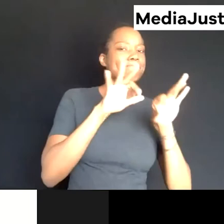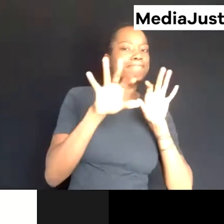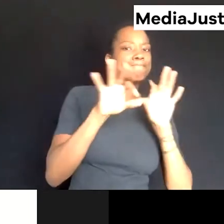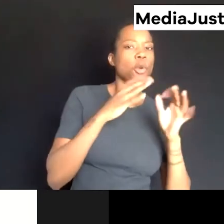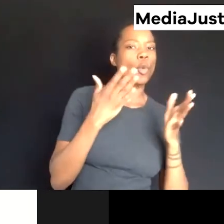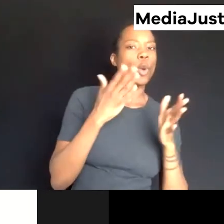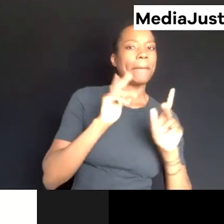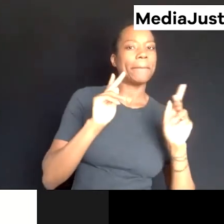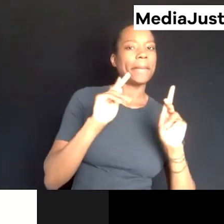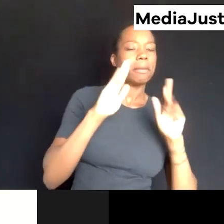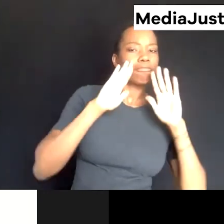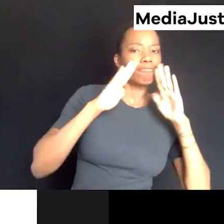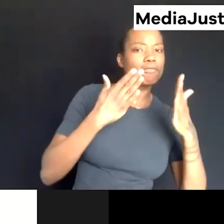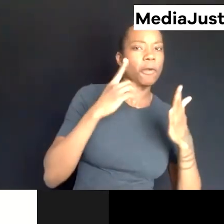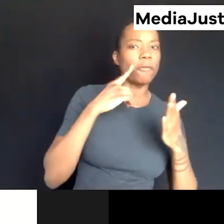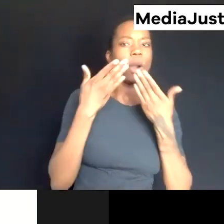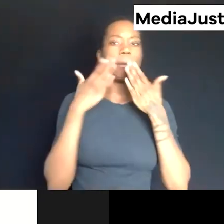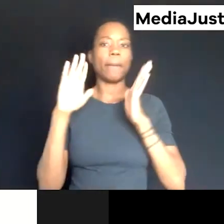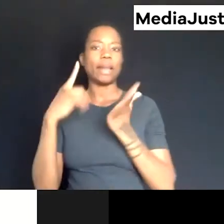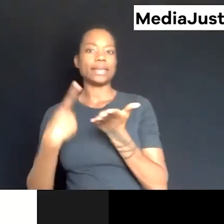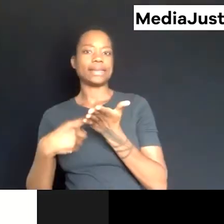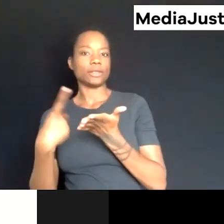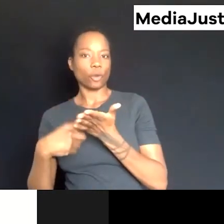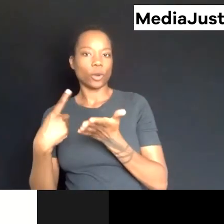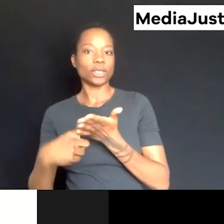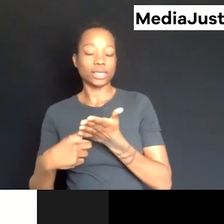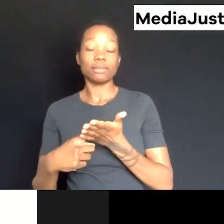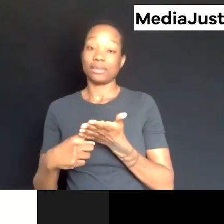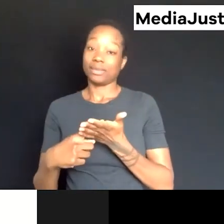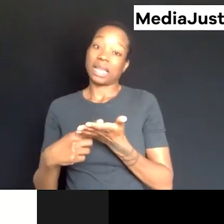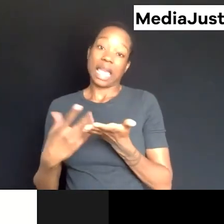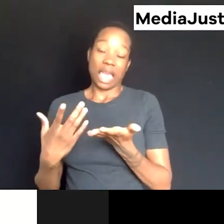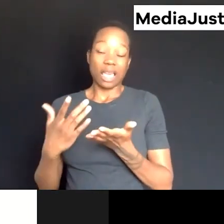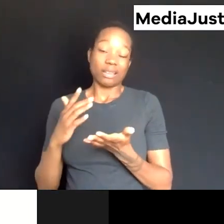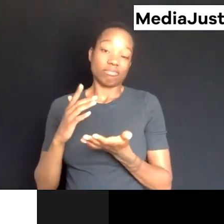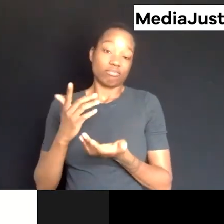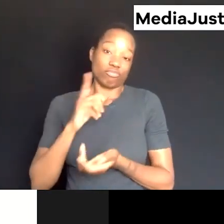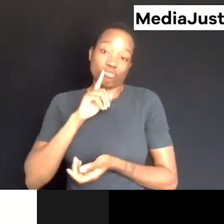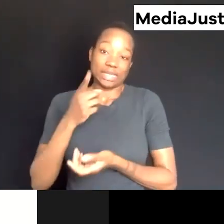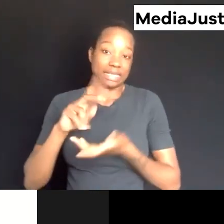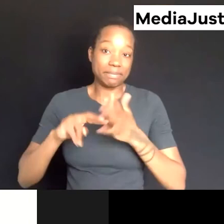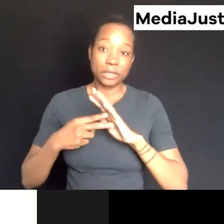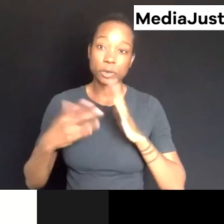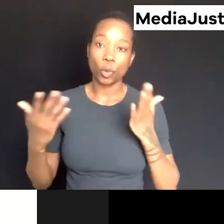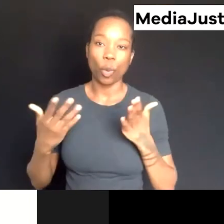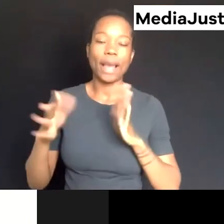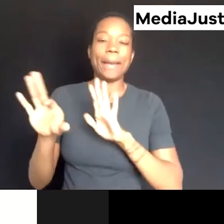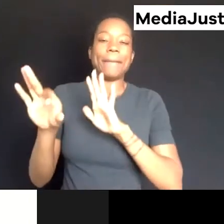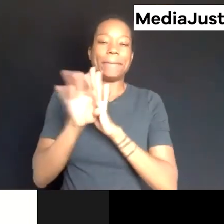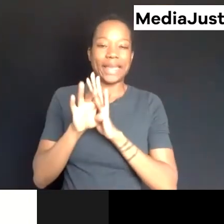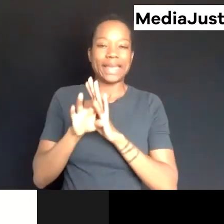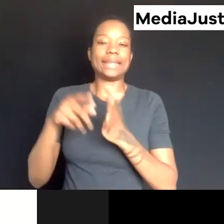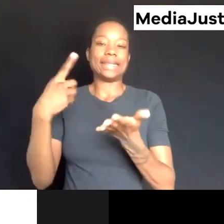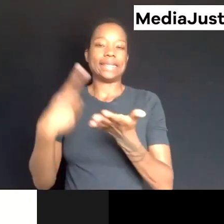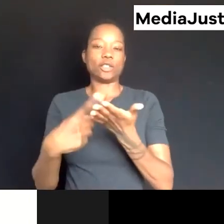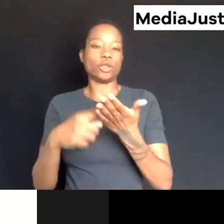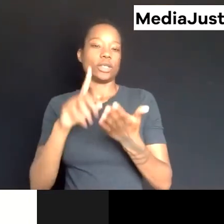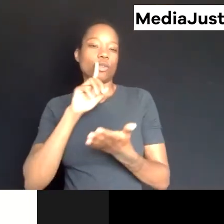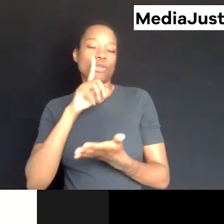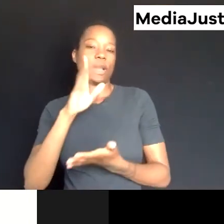in public discourse. So, and ultimately, you know, pick the discourse that was going to be most helpful to their bottom